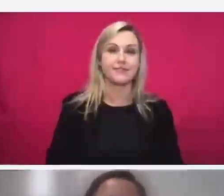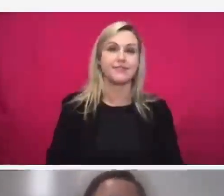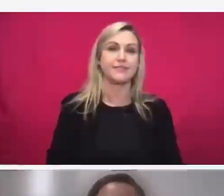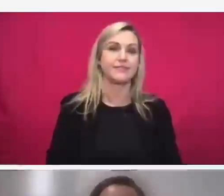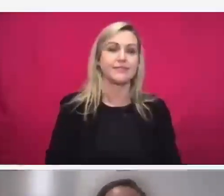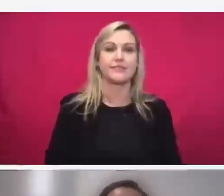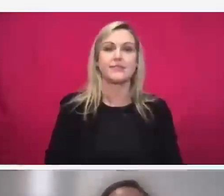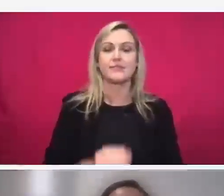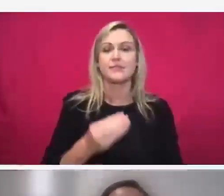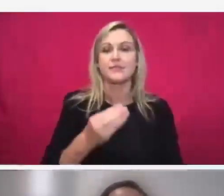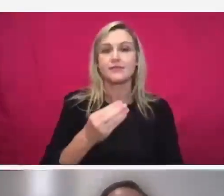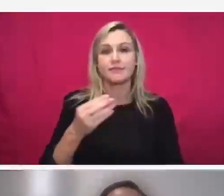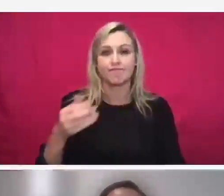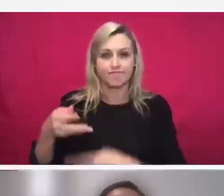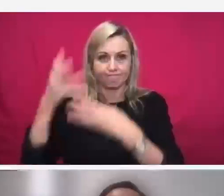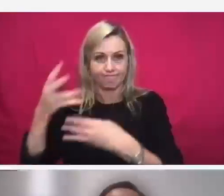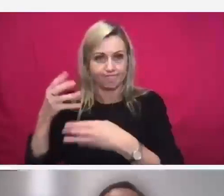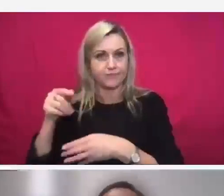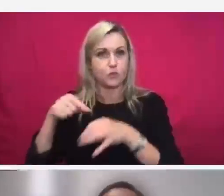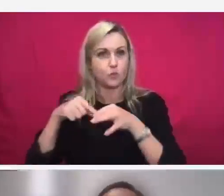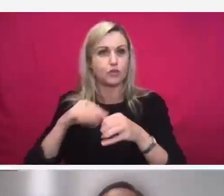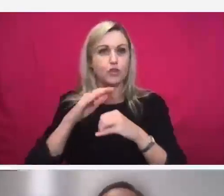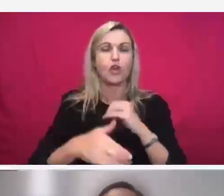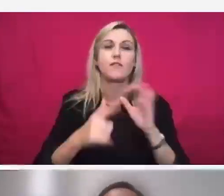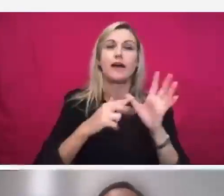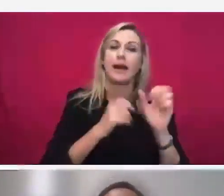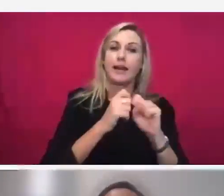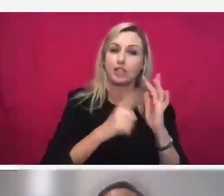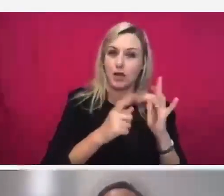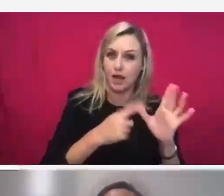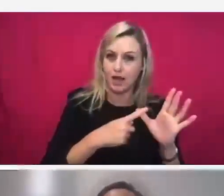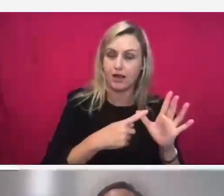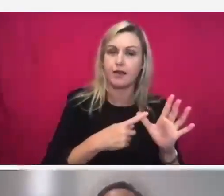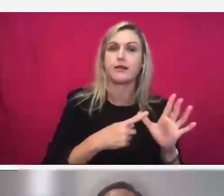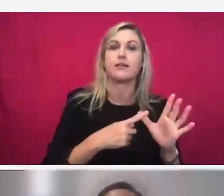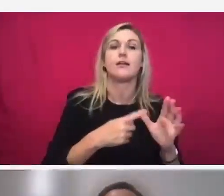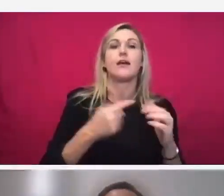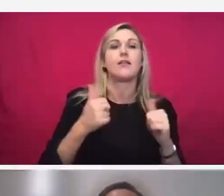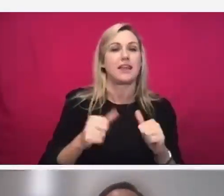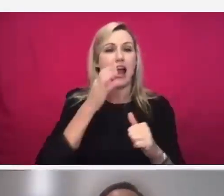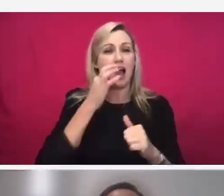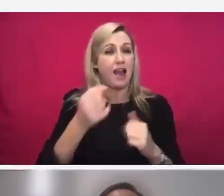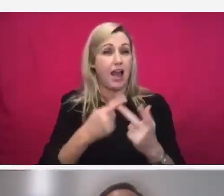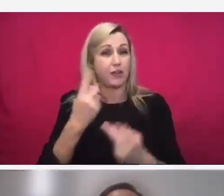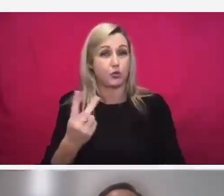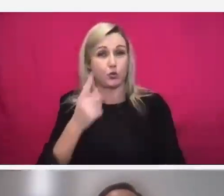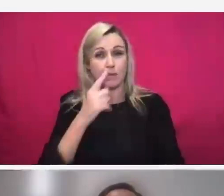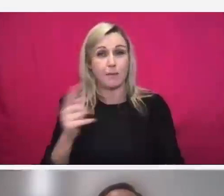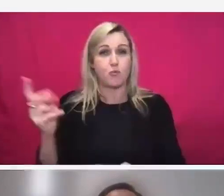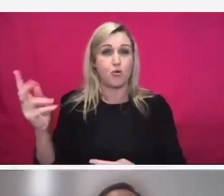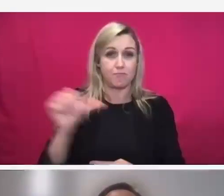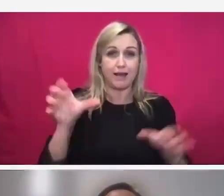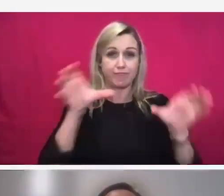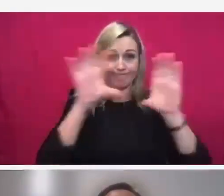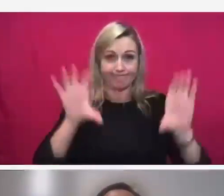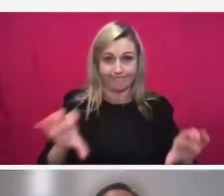a couple of questions focused on Angela's presentation, and then we'll invite the other two people back and have a group session. So Angela,